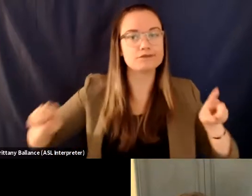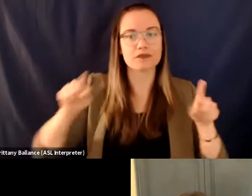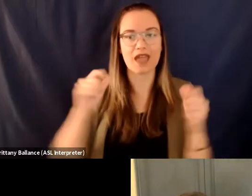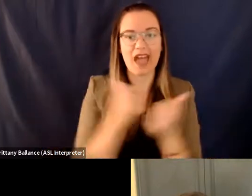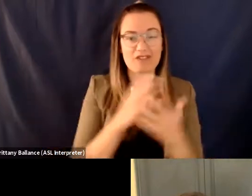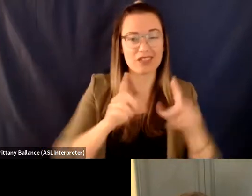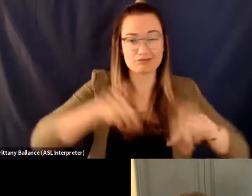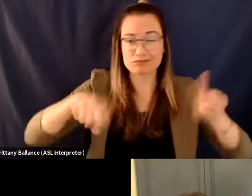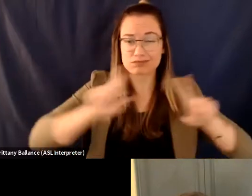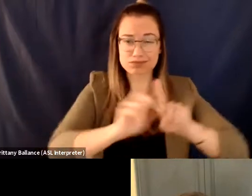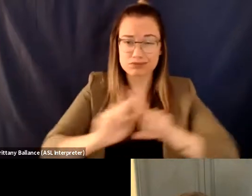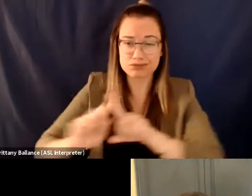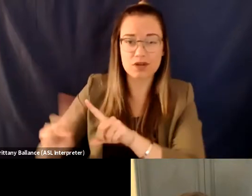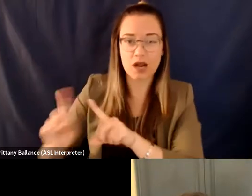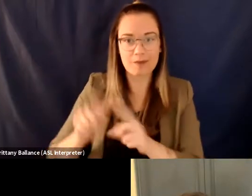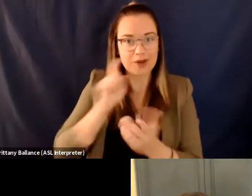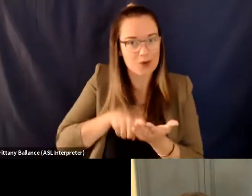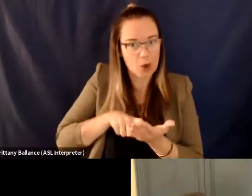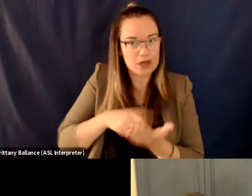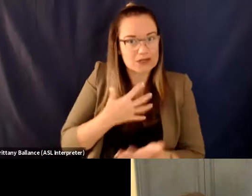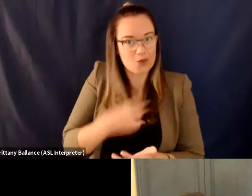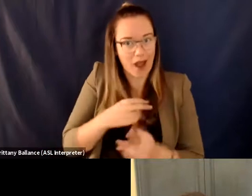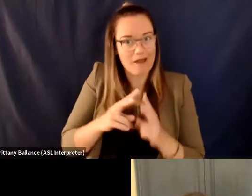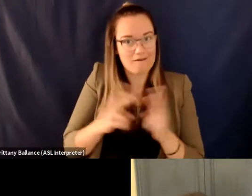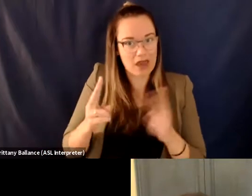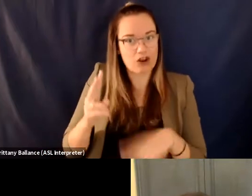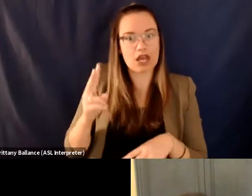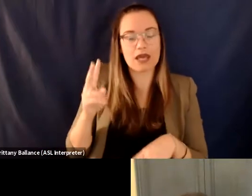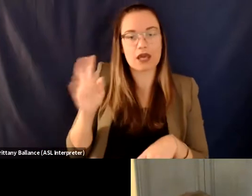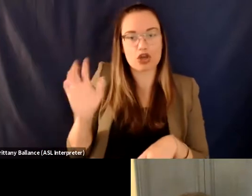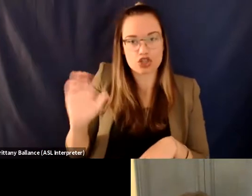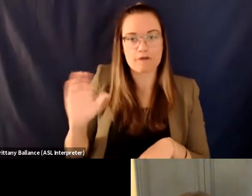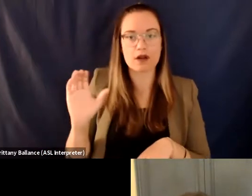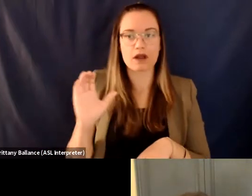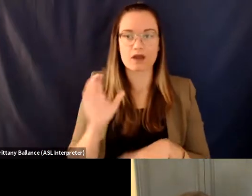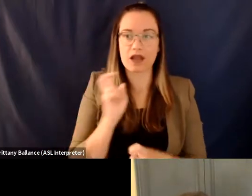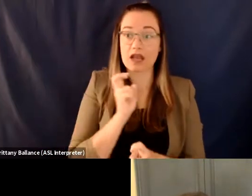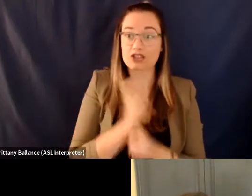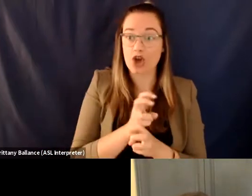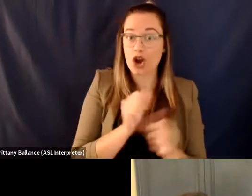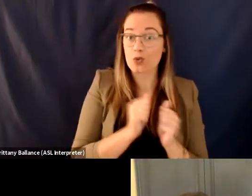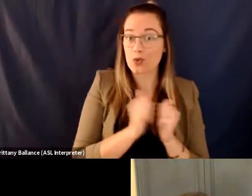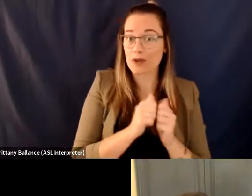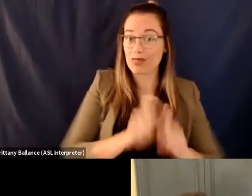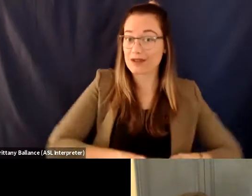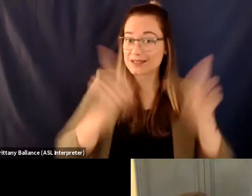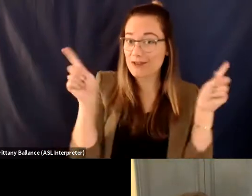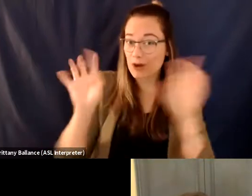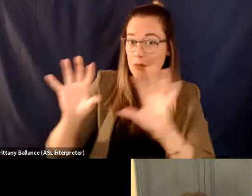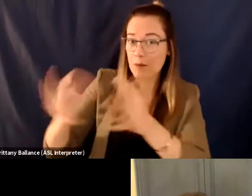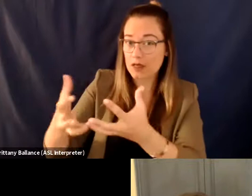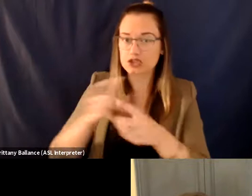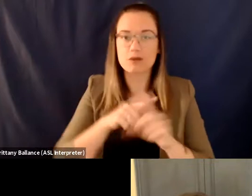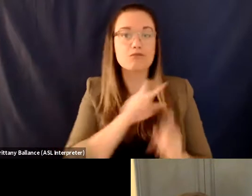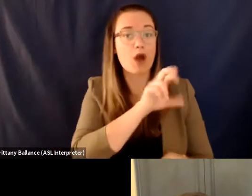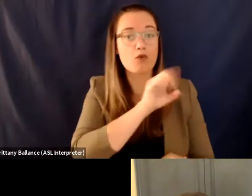largely conservative. It's really important to find voices that were representative of that population, say Robert, but also Stephen,